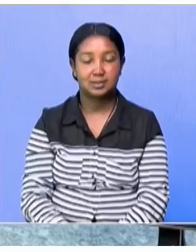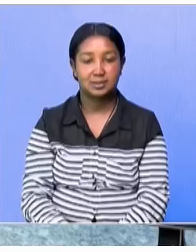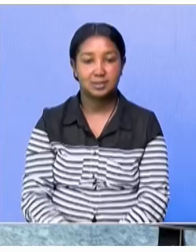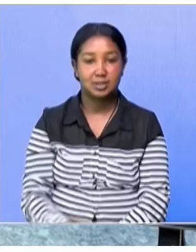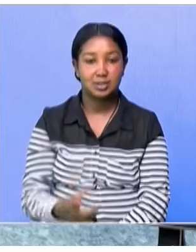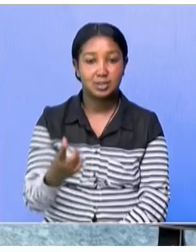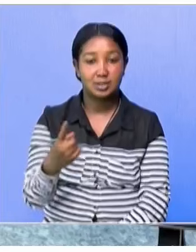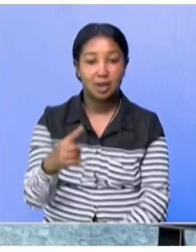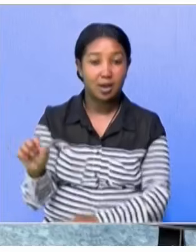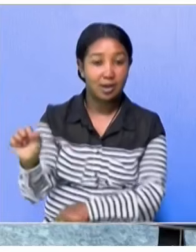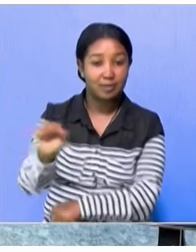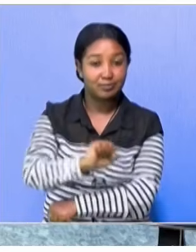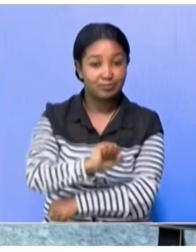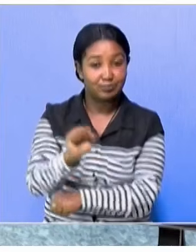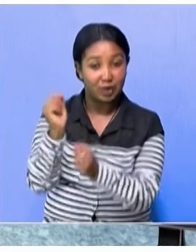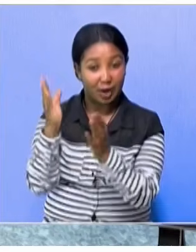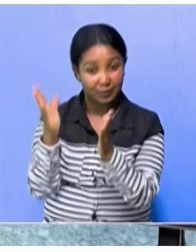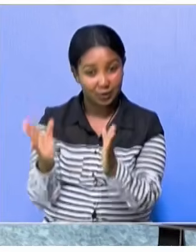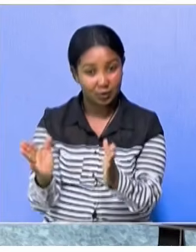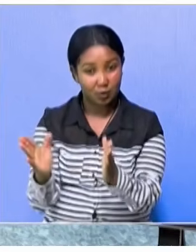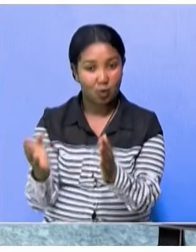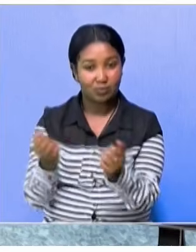the driver